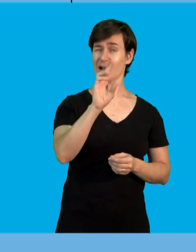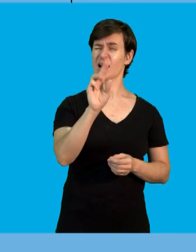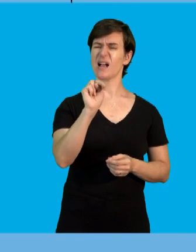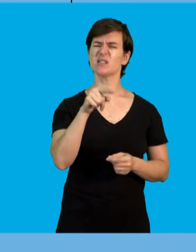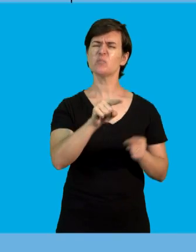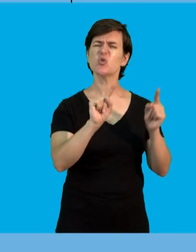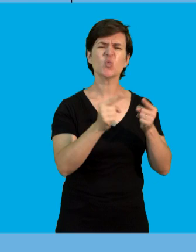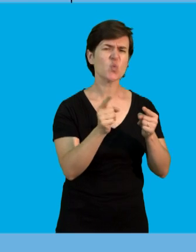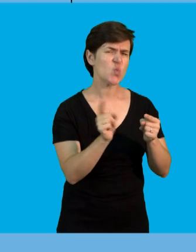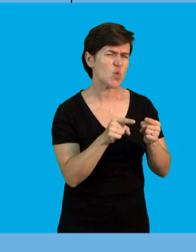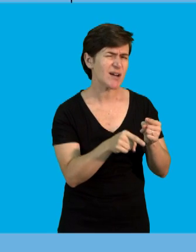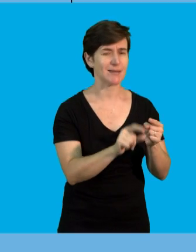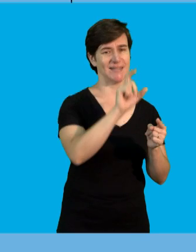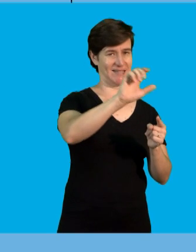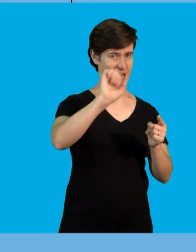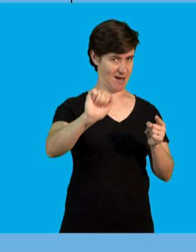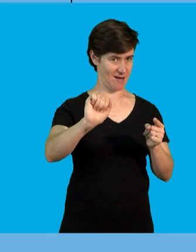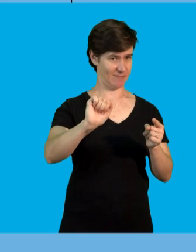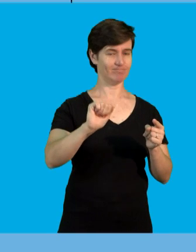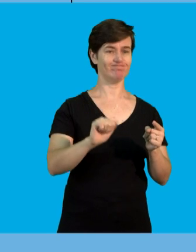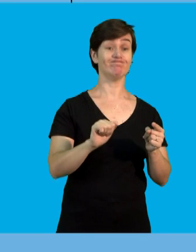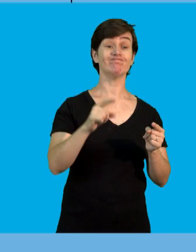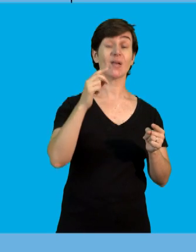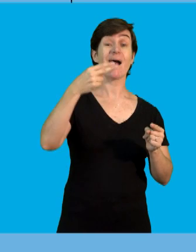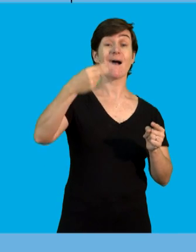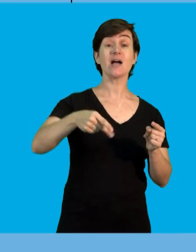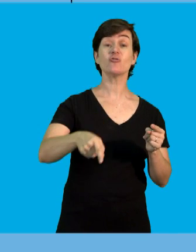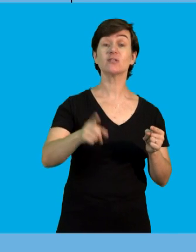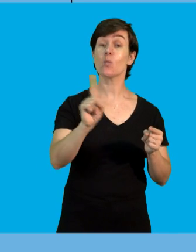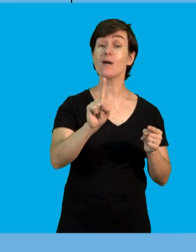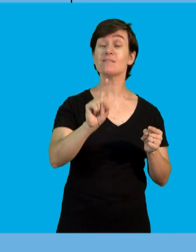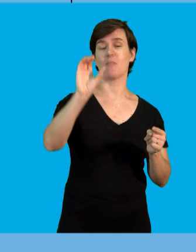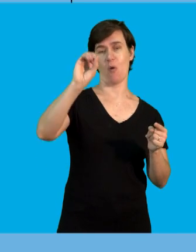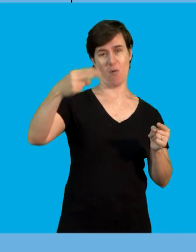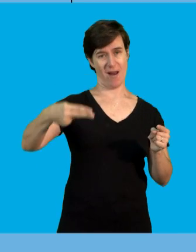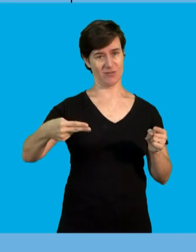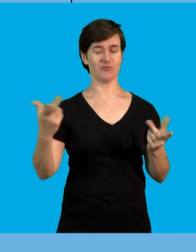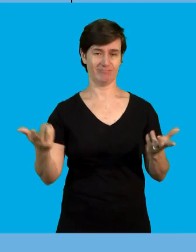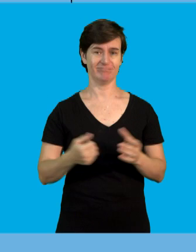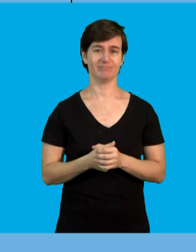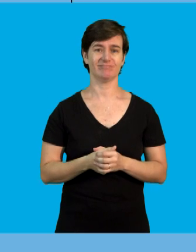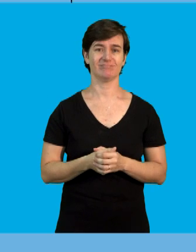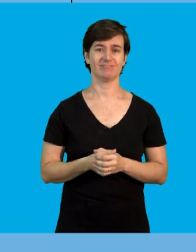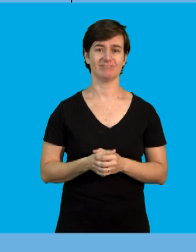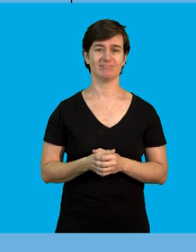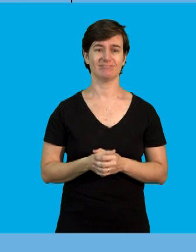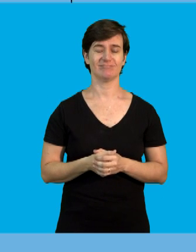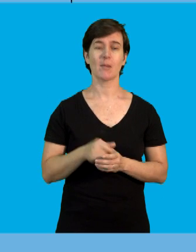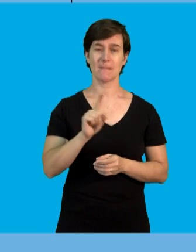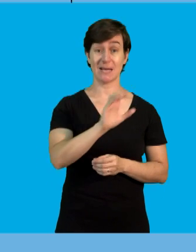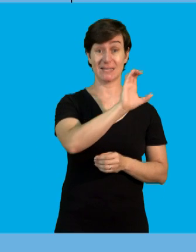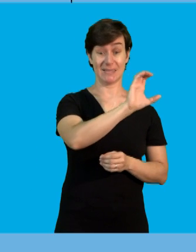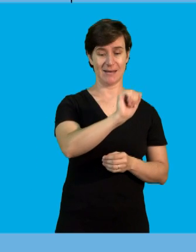Calcium, we know calcium, it has a chemical symbol Ca. And then the hydroxide, it is OH.